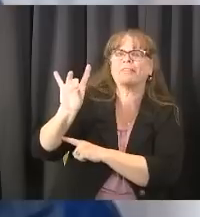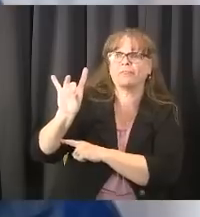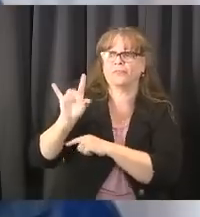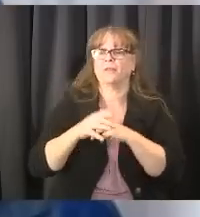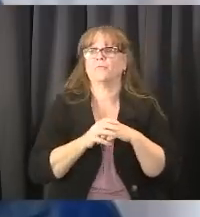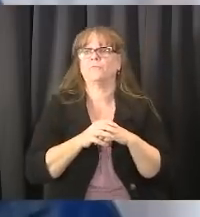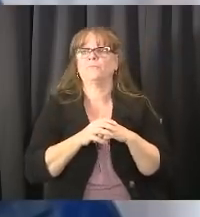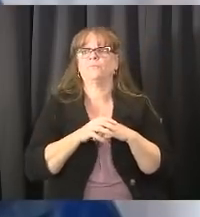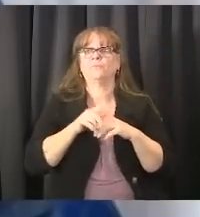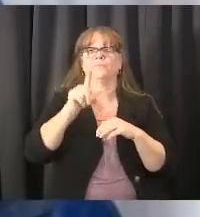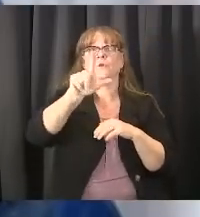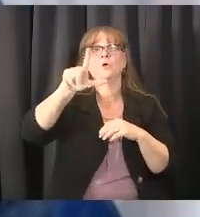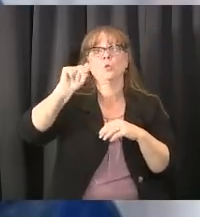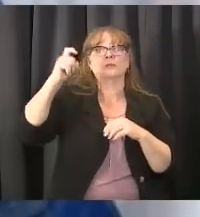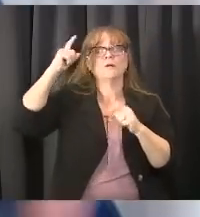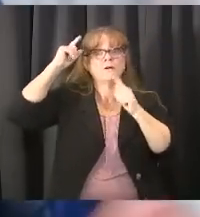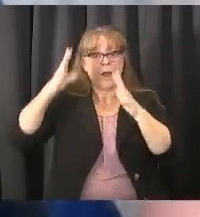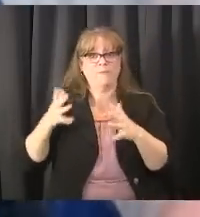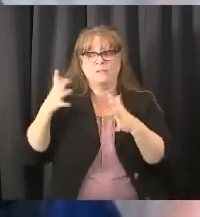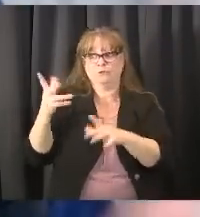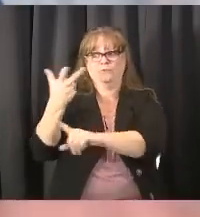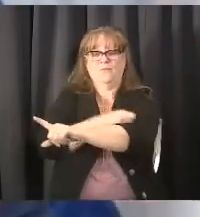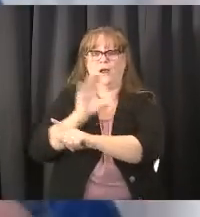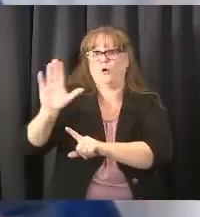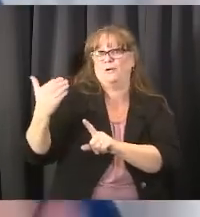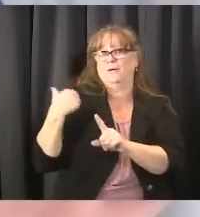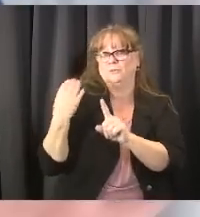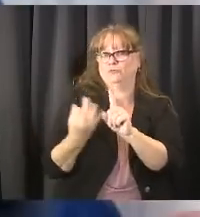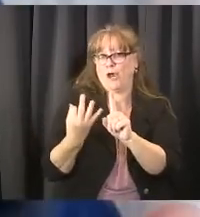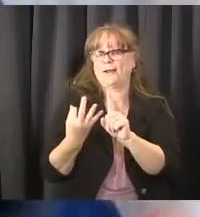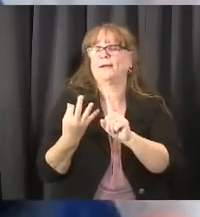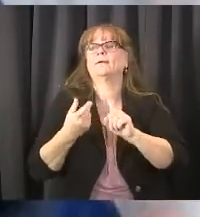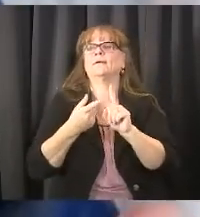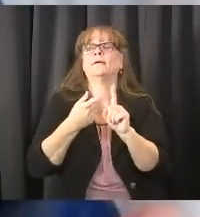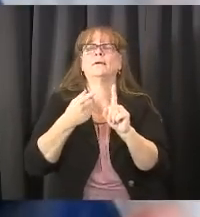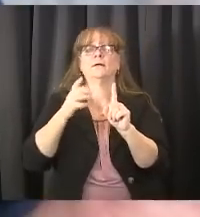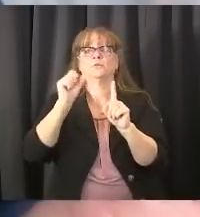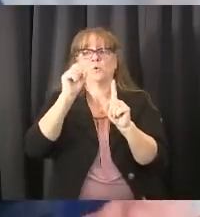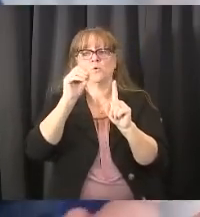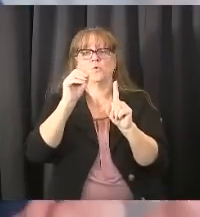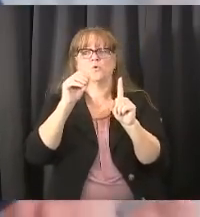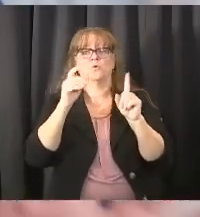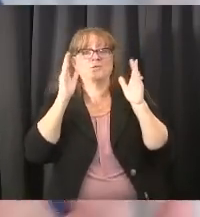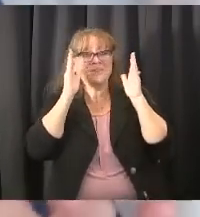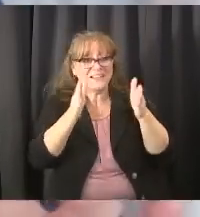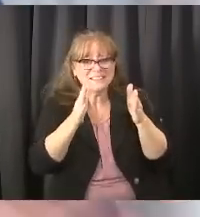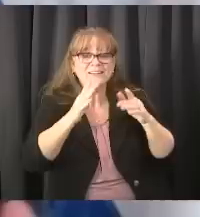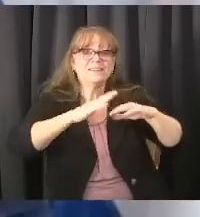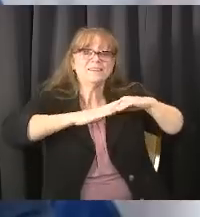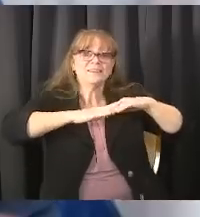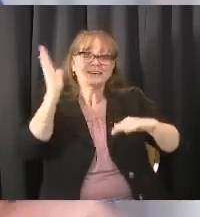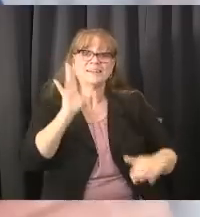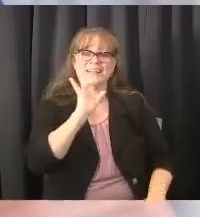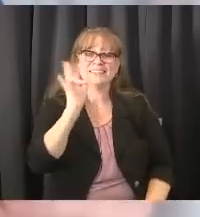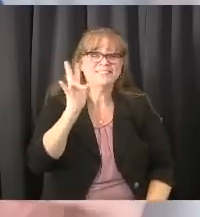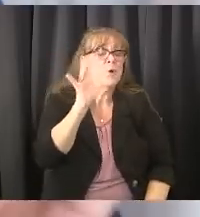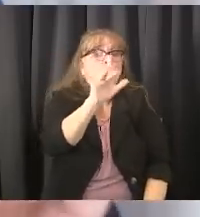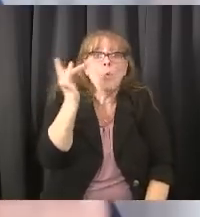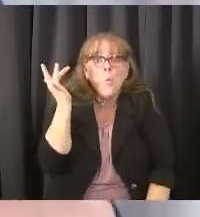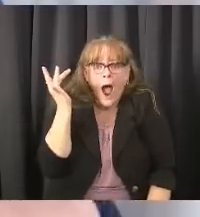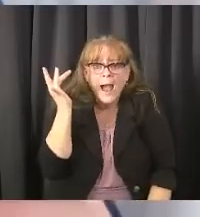up is there's the reason for that is 78% of our deaths are people aged 78 and up,